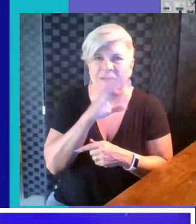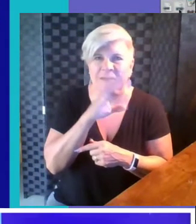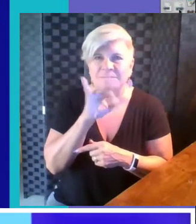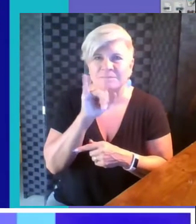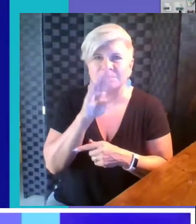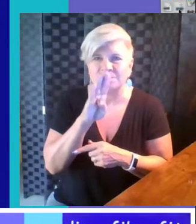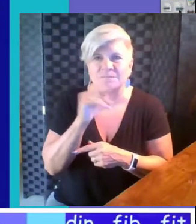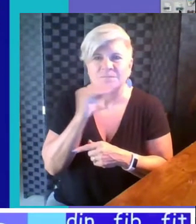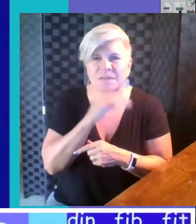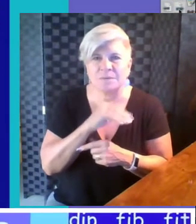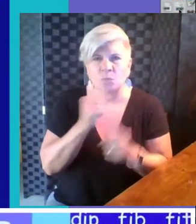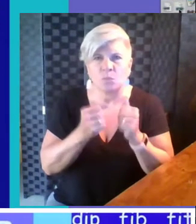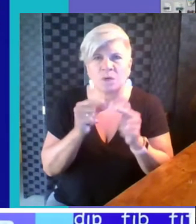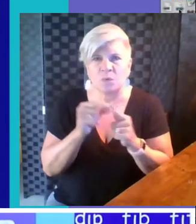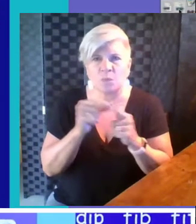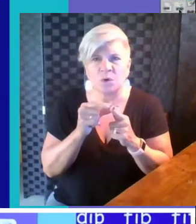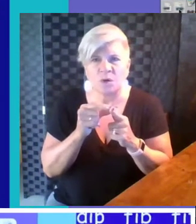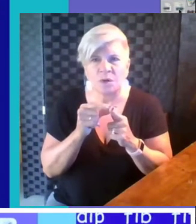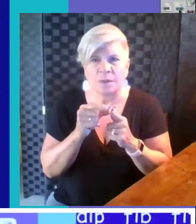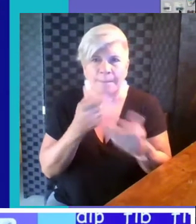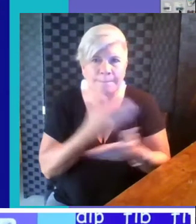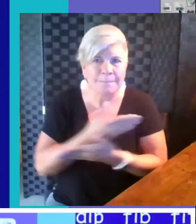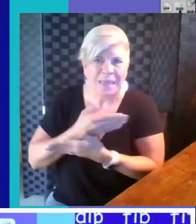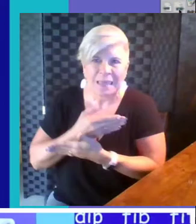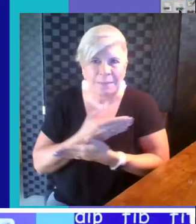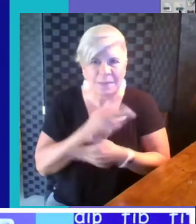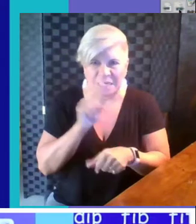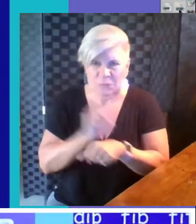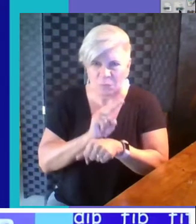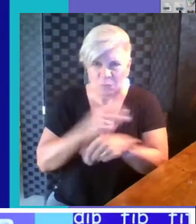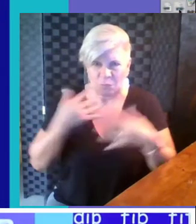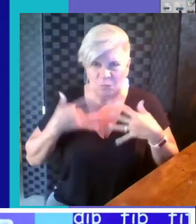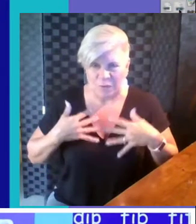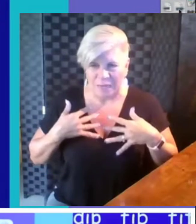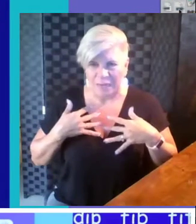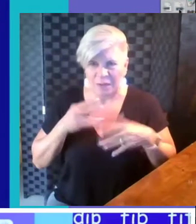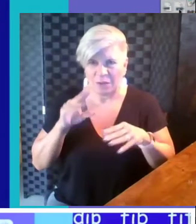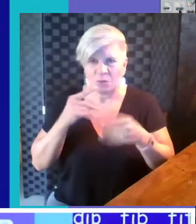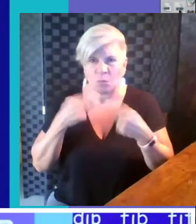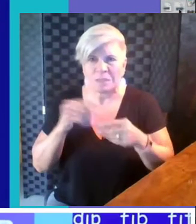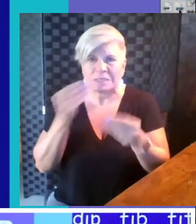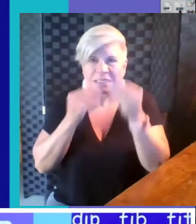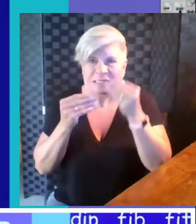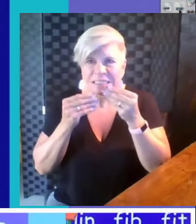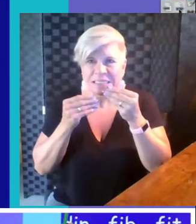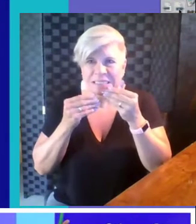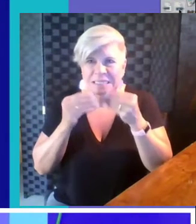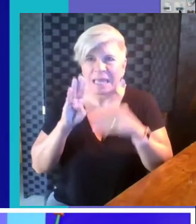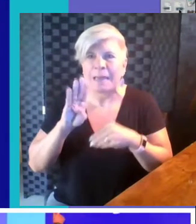Fib. Which one of these is a word a baby might wear when they're eating?